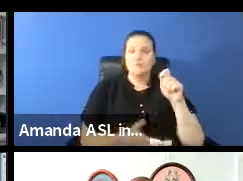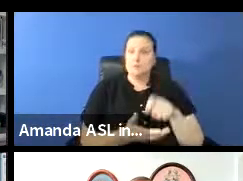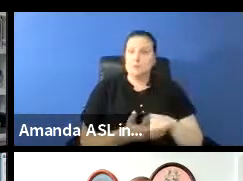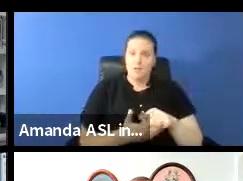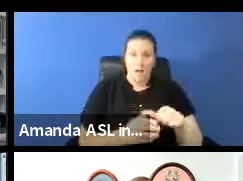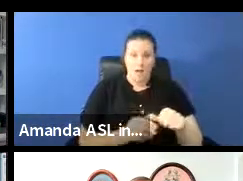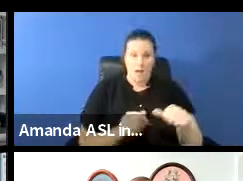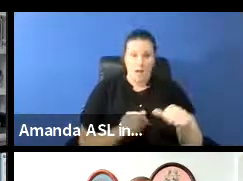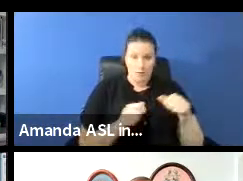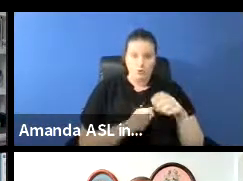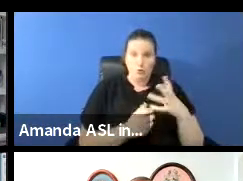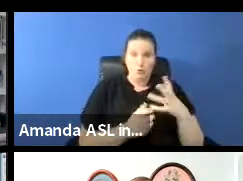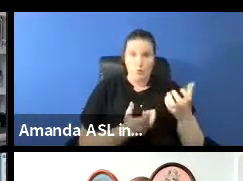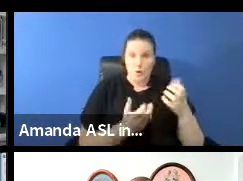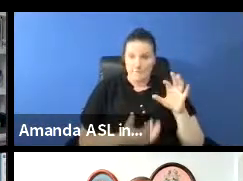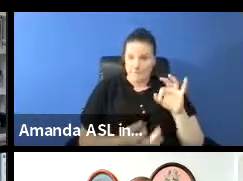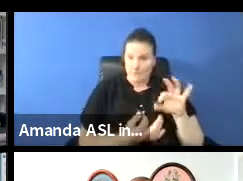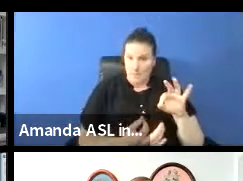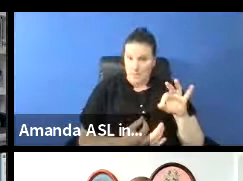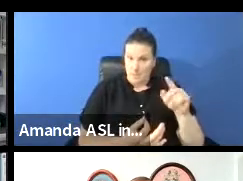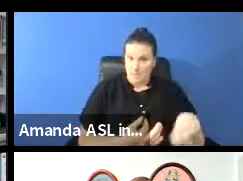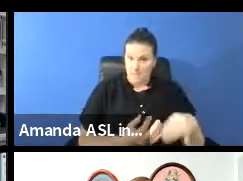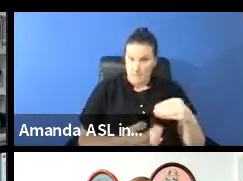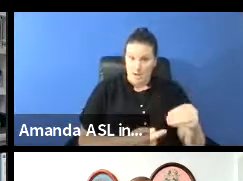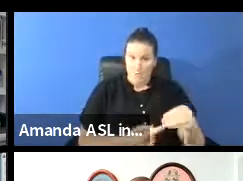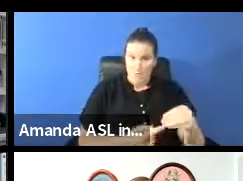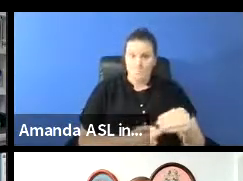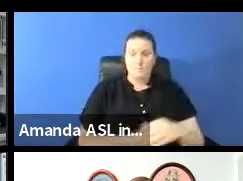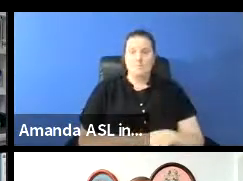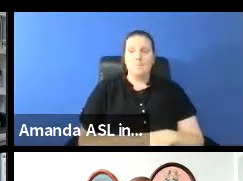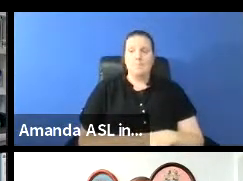that you were looking for feedback on.